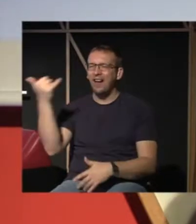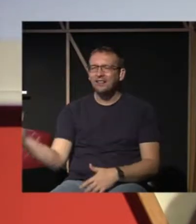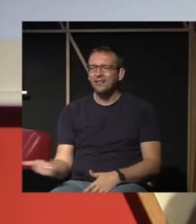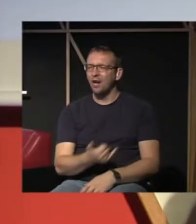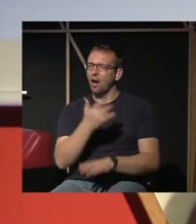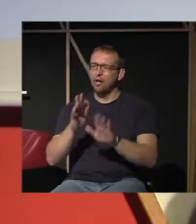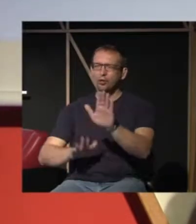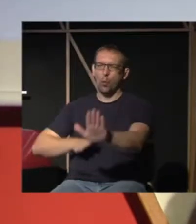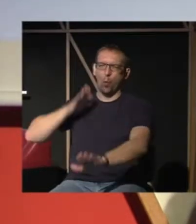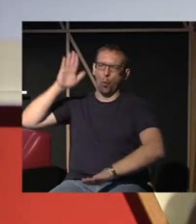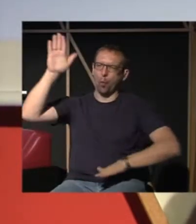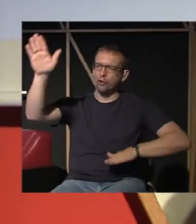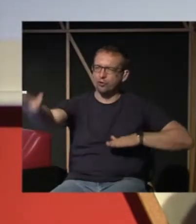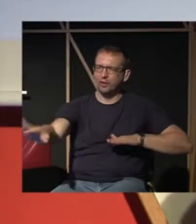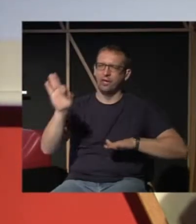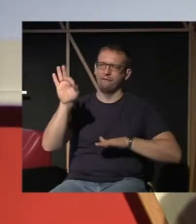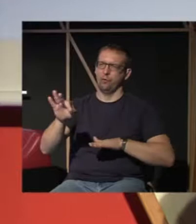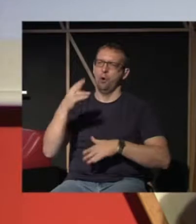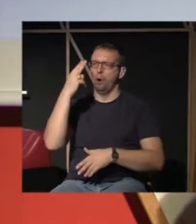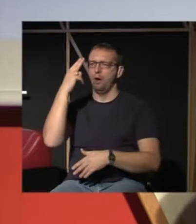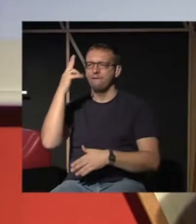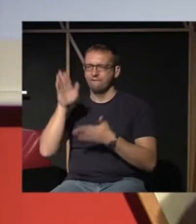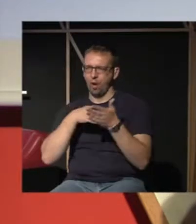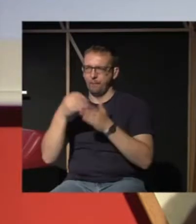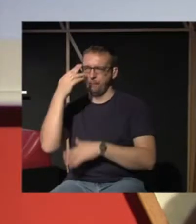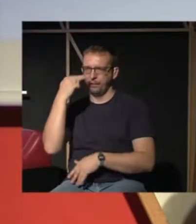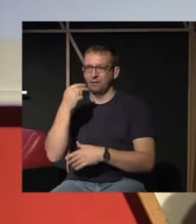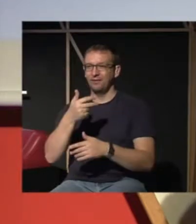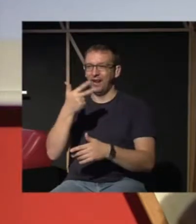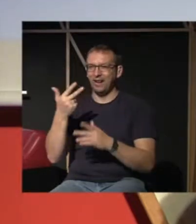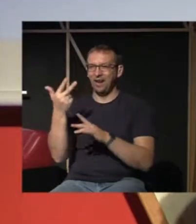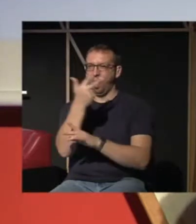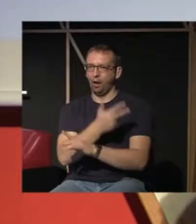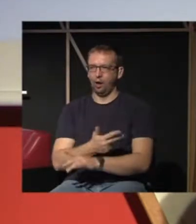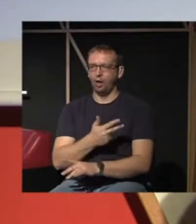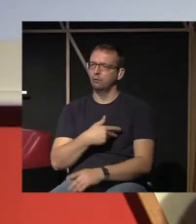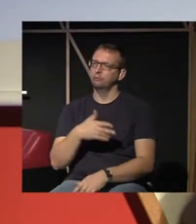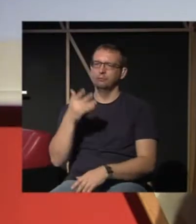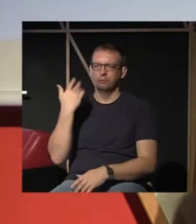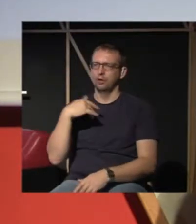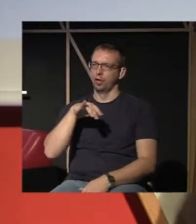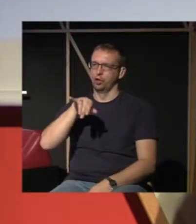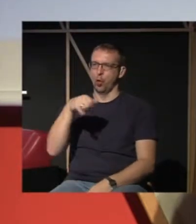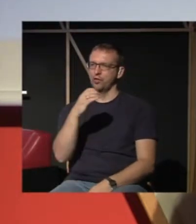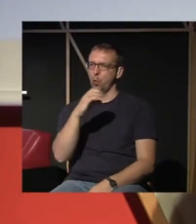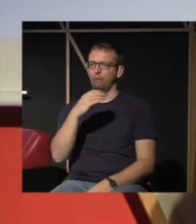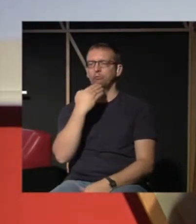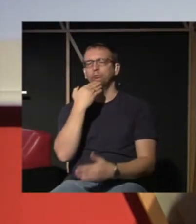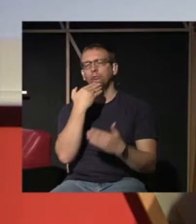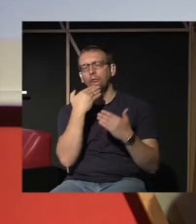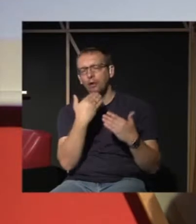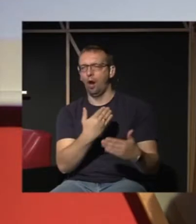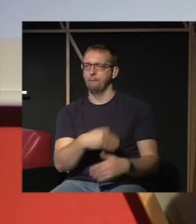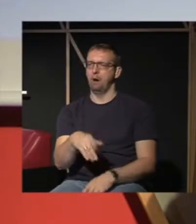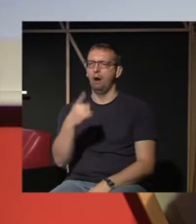So 3 years ago, I came here. Thanks very much to Joyce Cook for inviting me to come and speak to the previous Cafe conference, because without